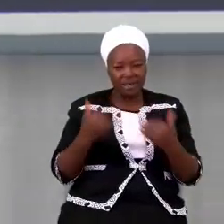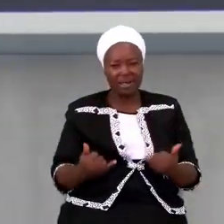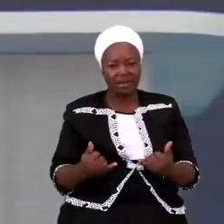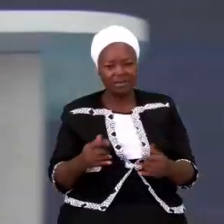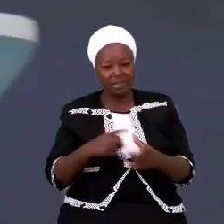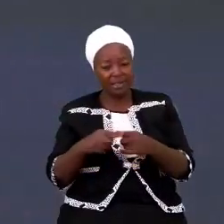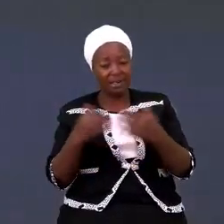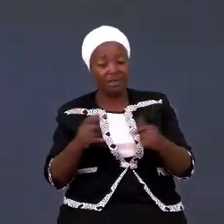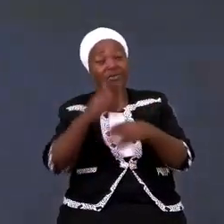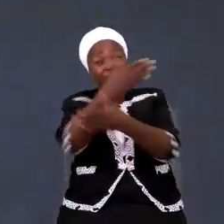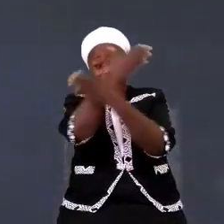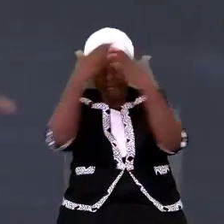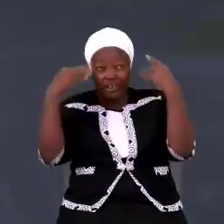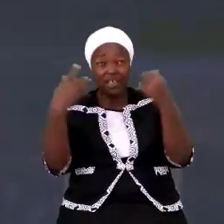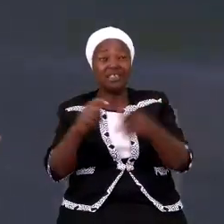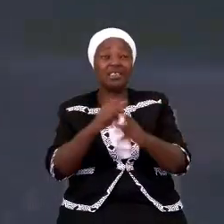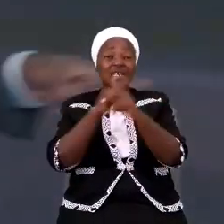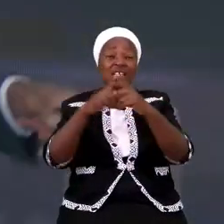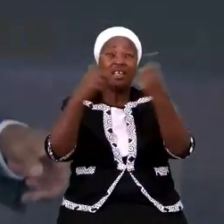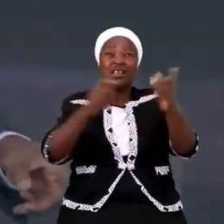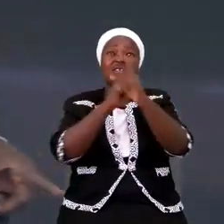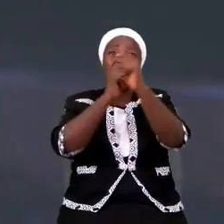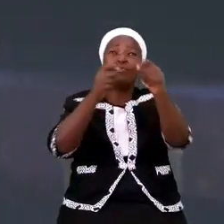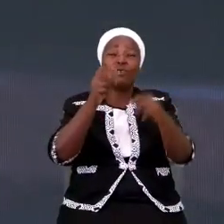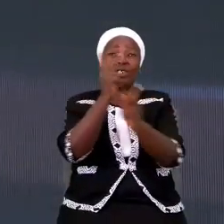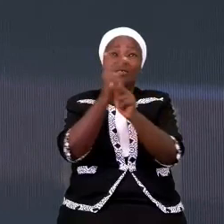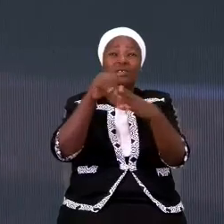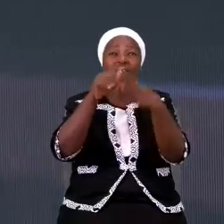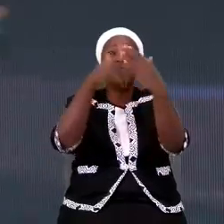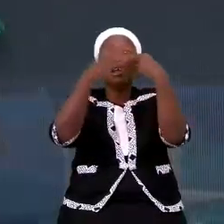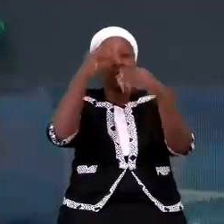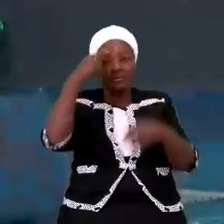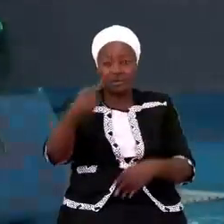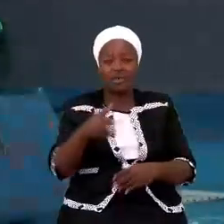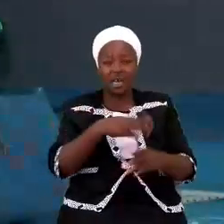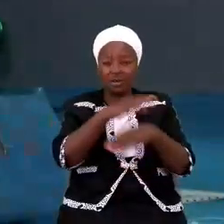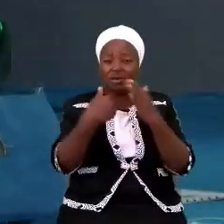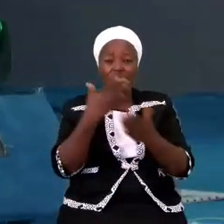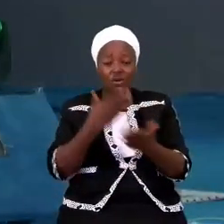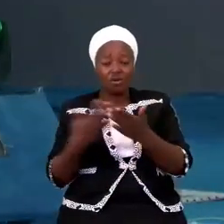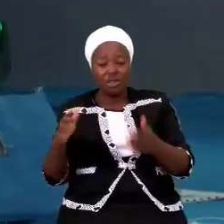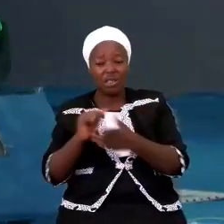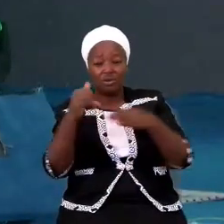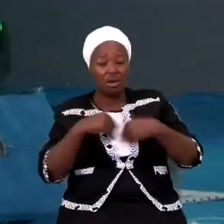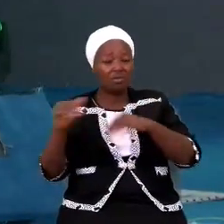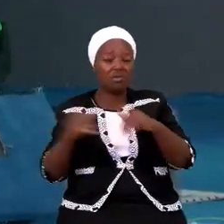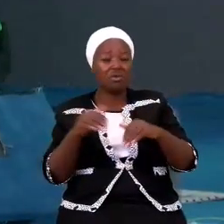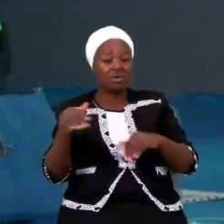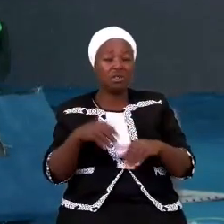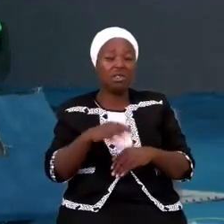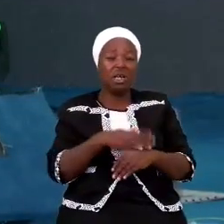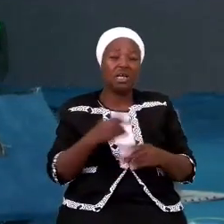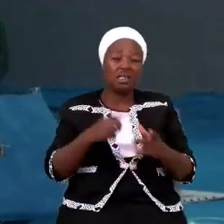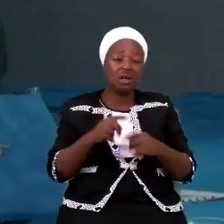things you have done, and that dangling, dazzling Jezebel, Delilah, sways you off, and then you